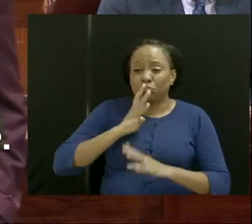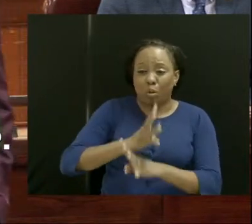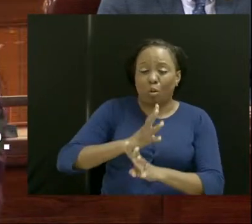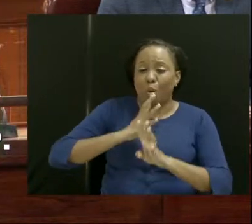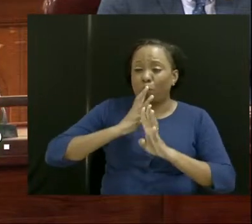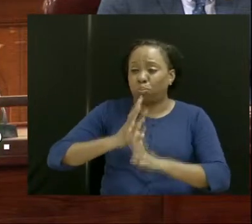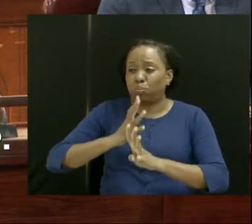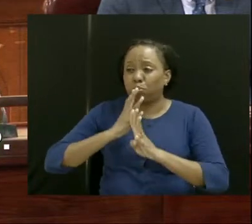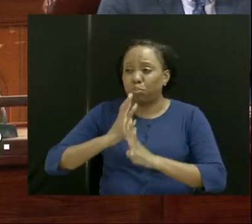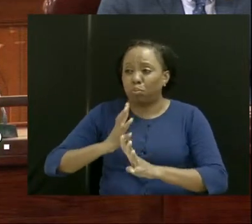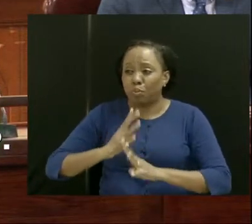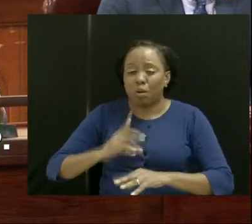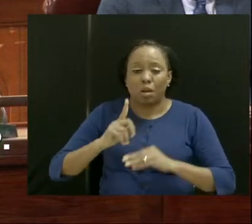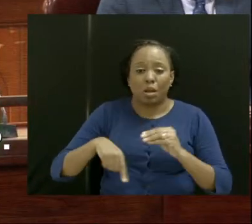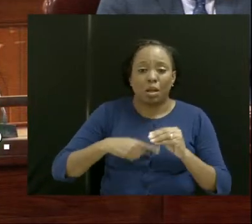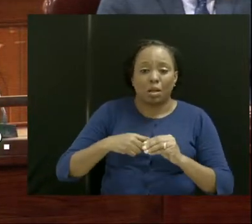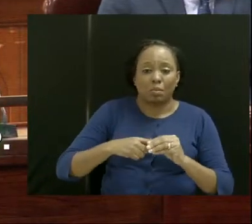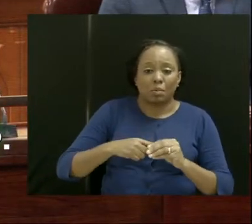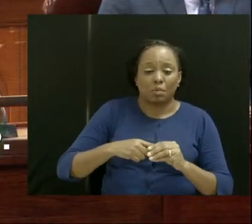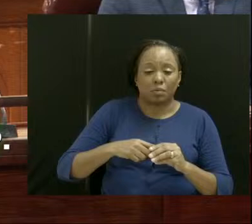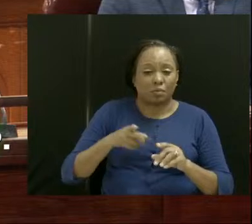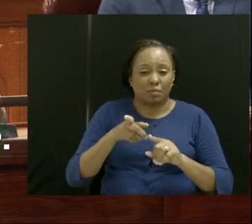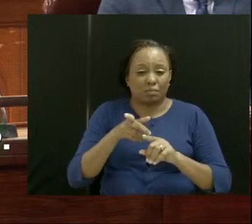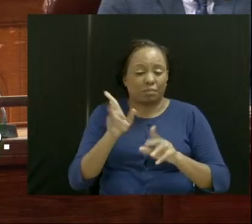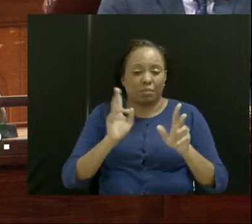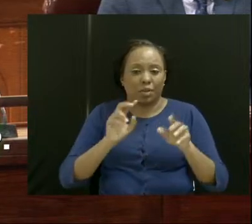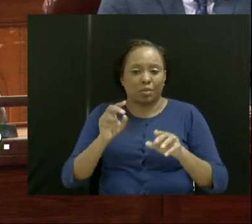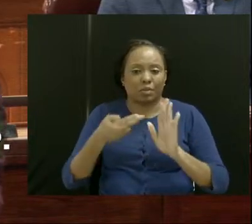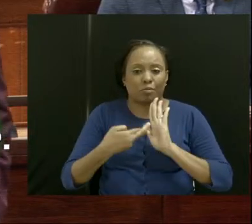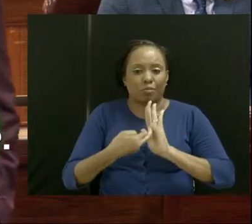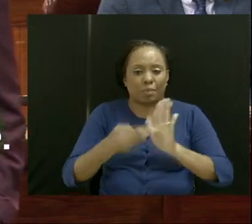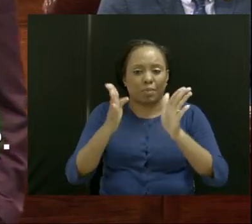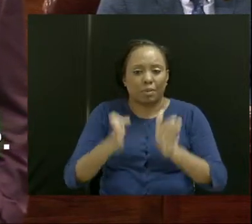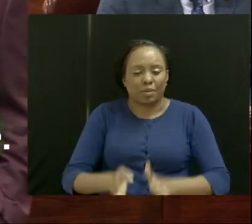and St. Michael's South Central,